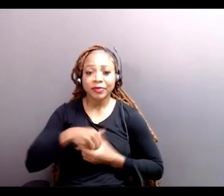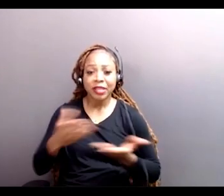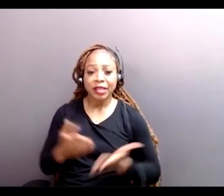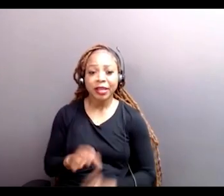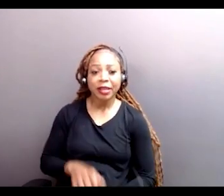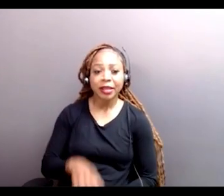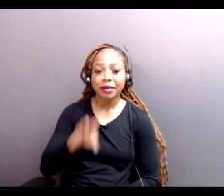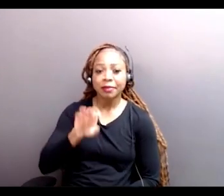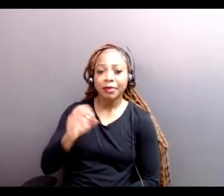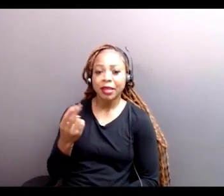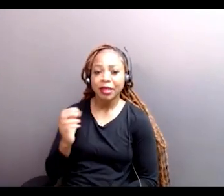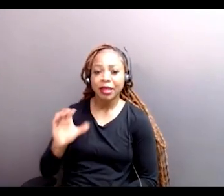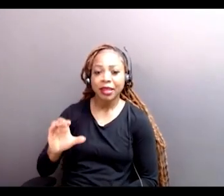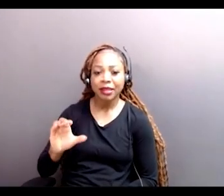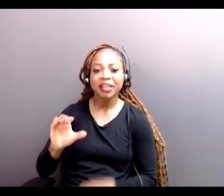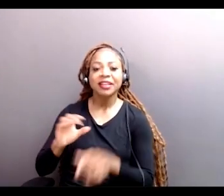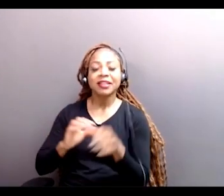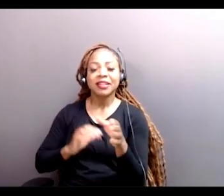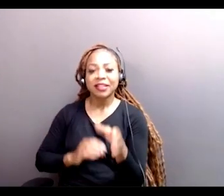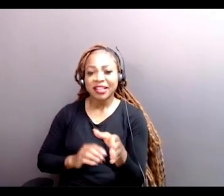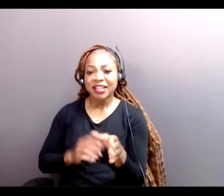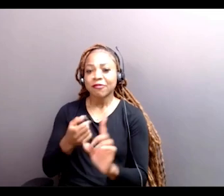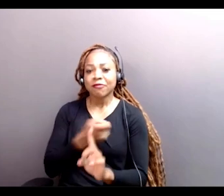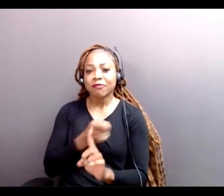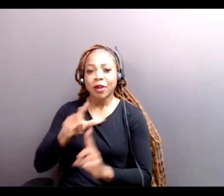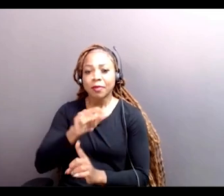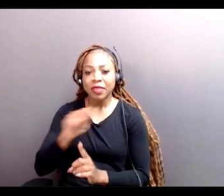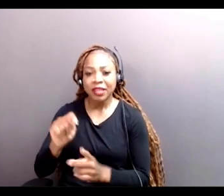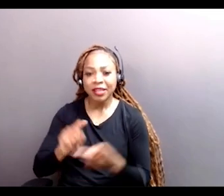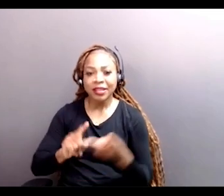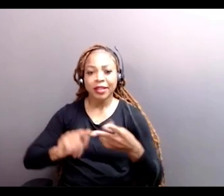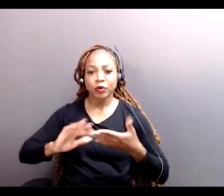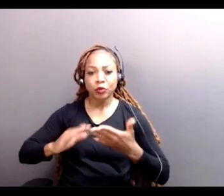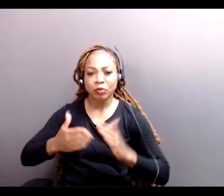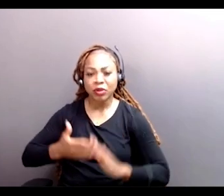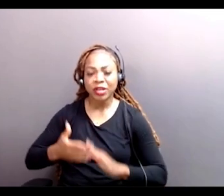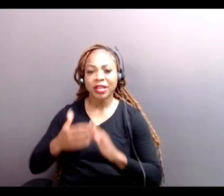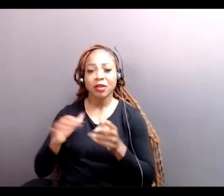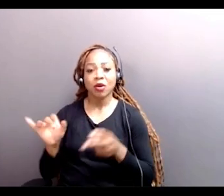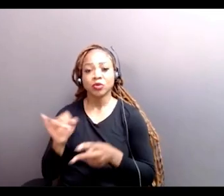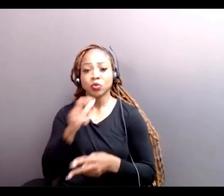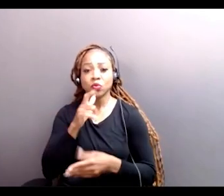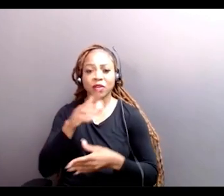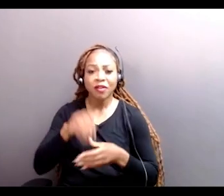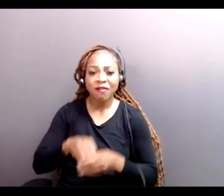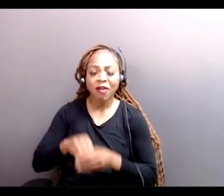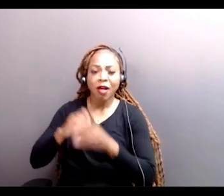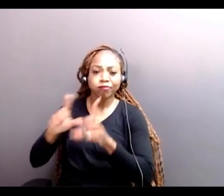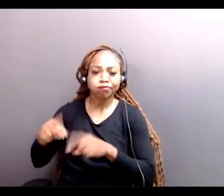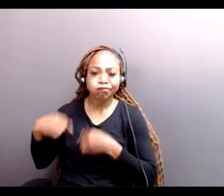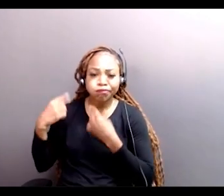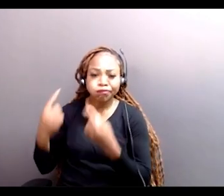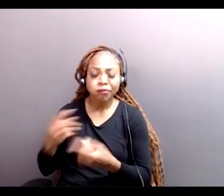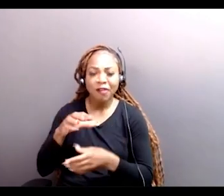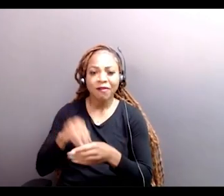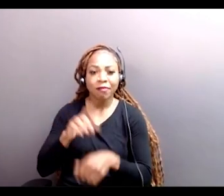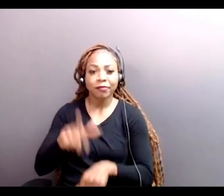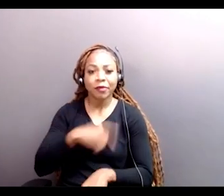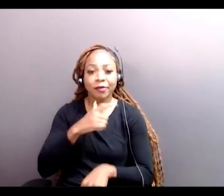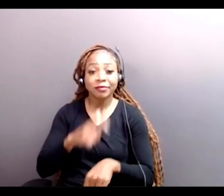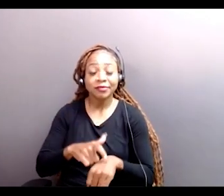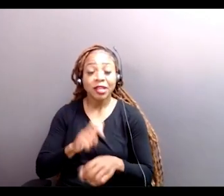BHEC are really drawn from both the literature and from community and from folks who have been doing this work for a long time. And so it reflects all of that.